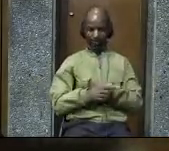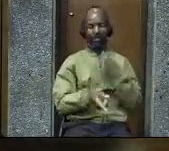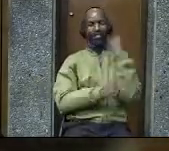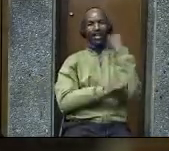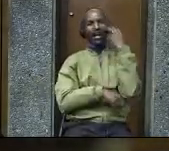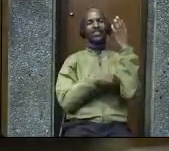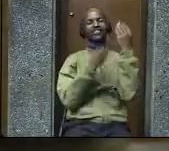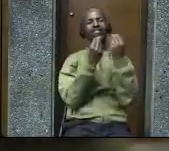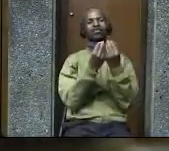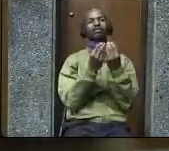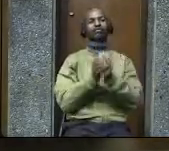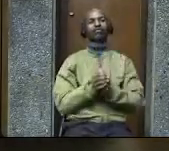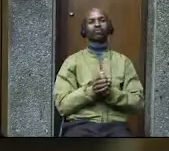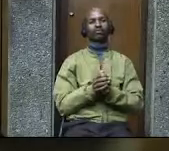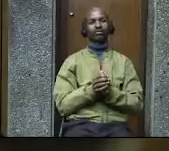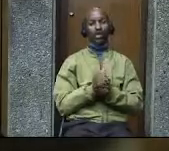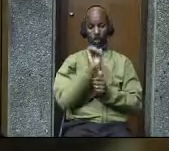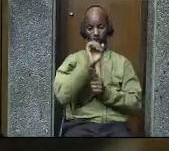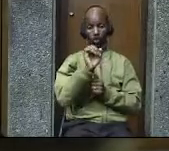point,